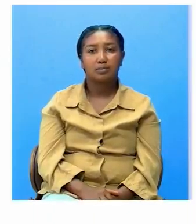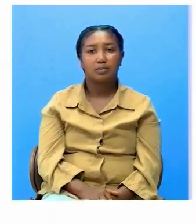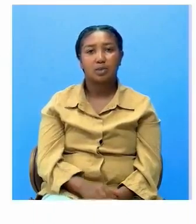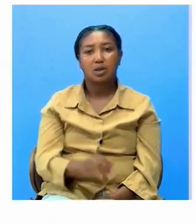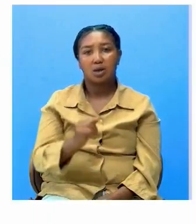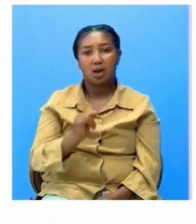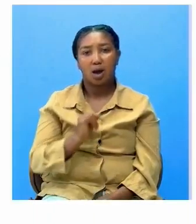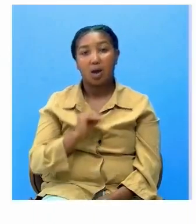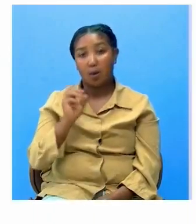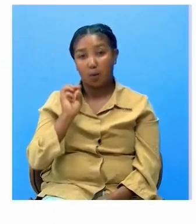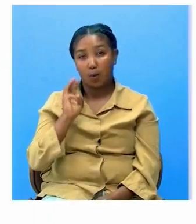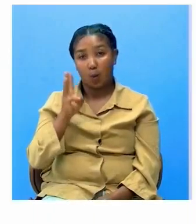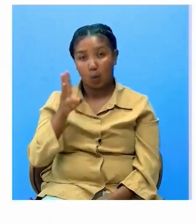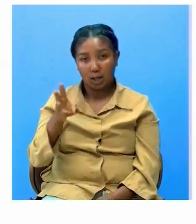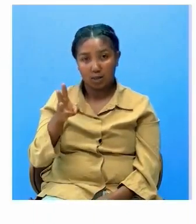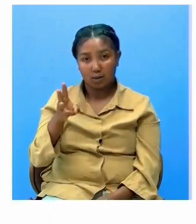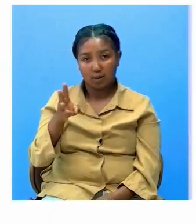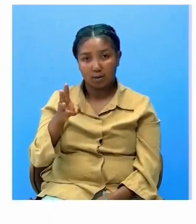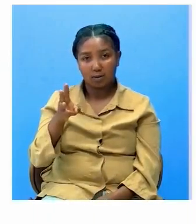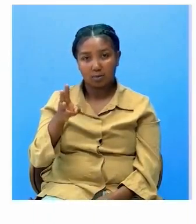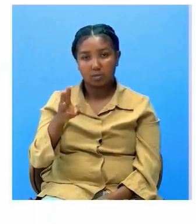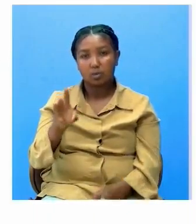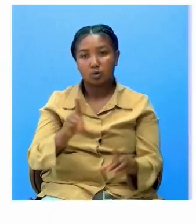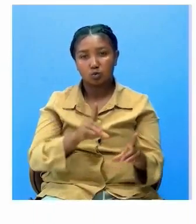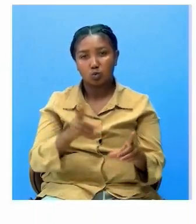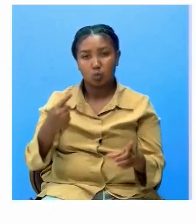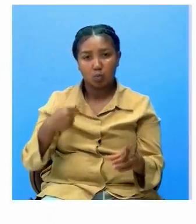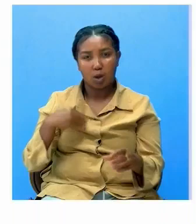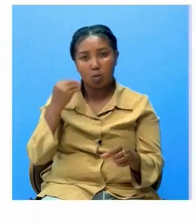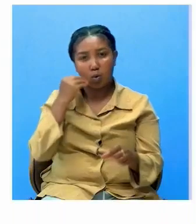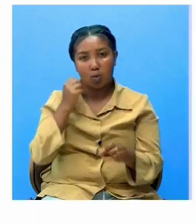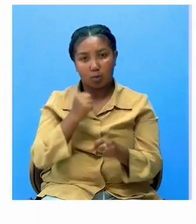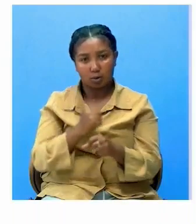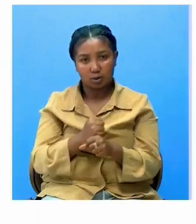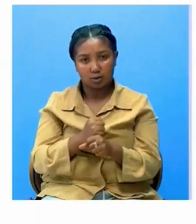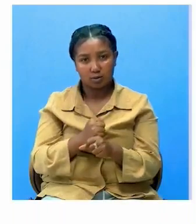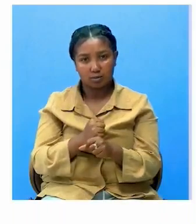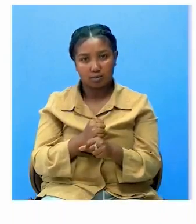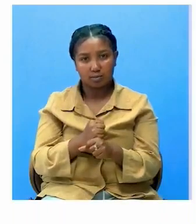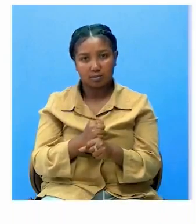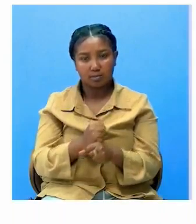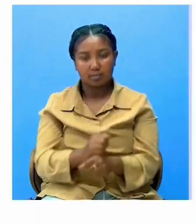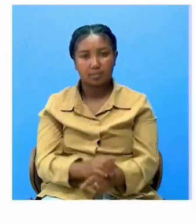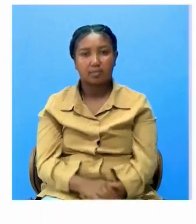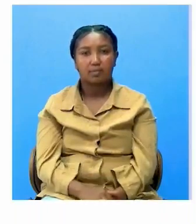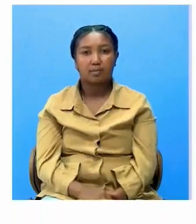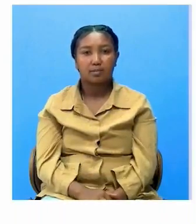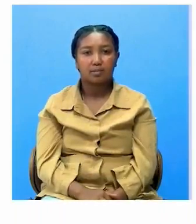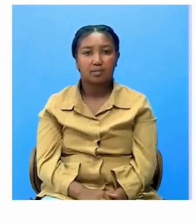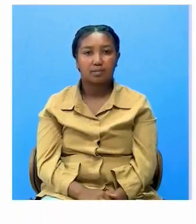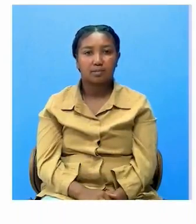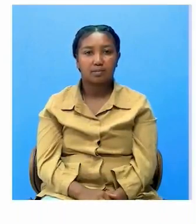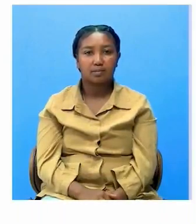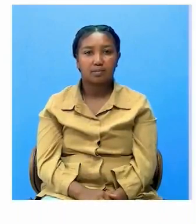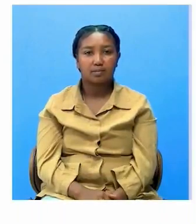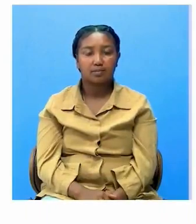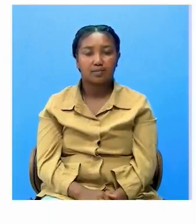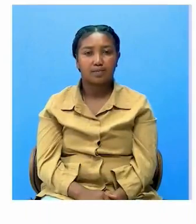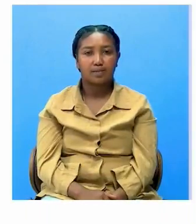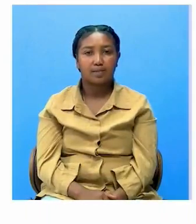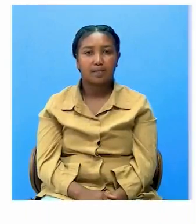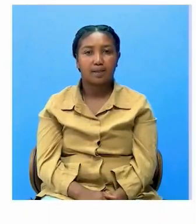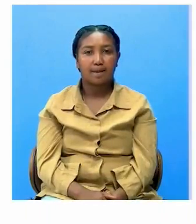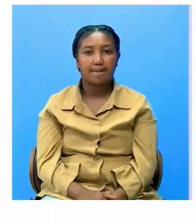I will do my homework. Do my homework.